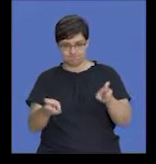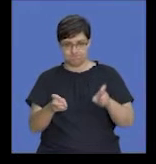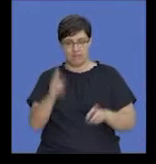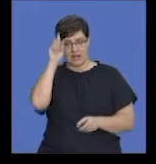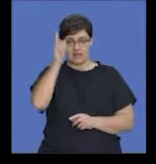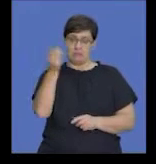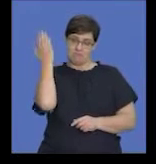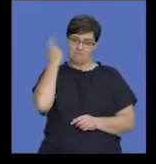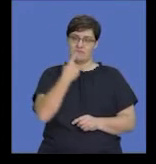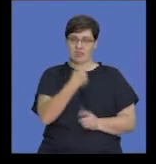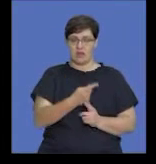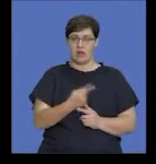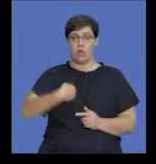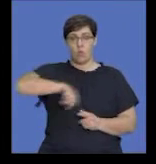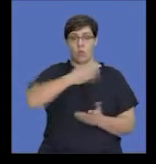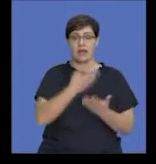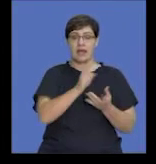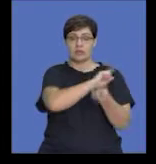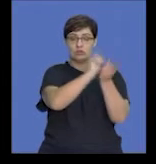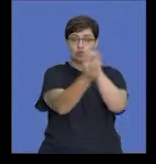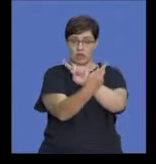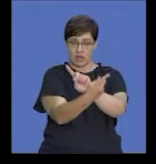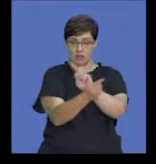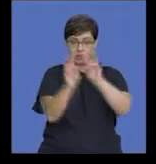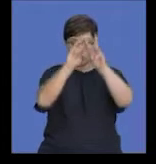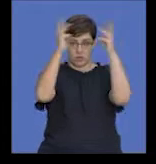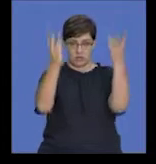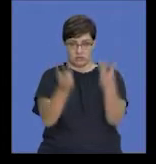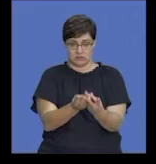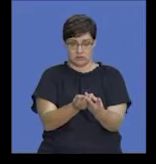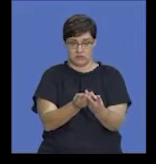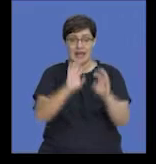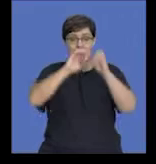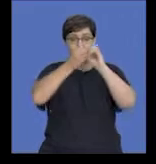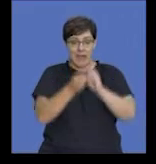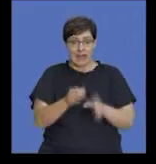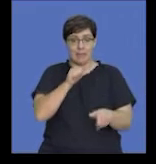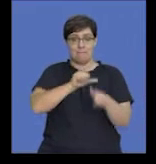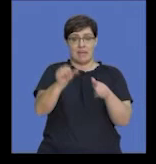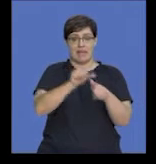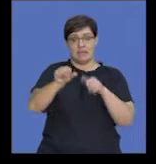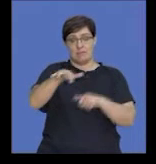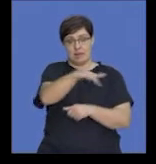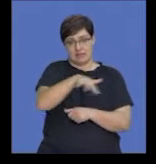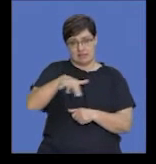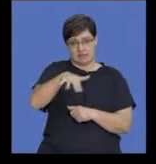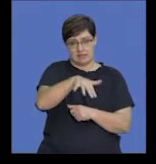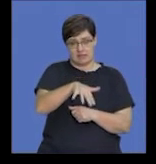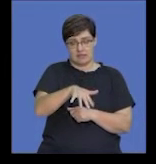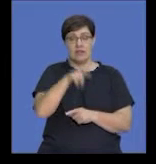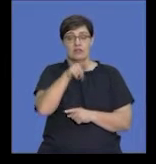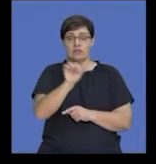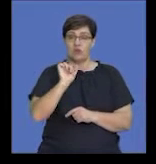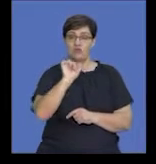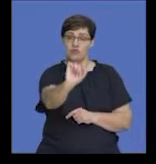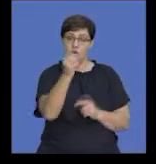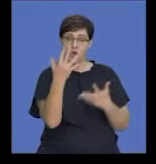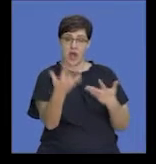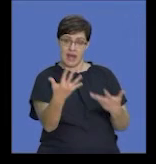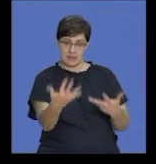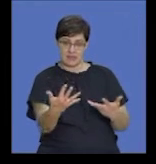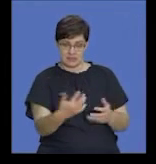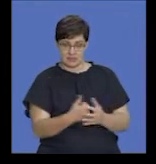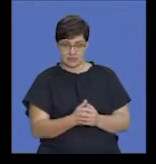Nelson Mandela. We can change the world and make it a better place. It is in